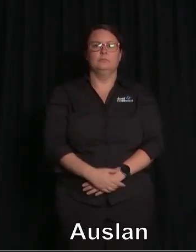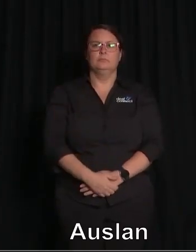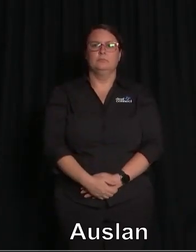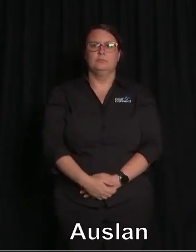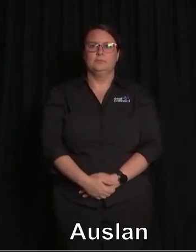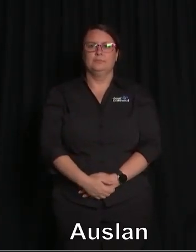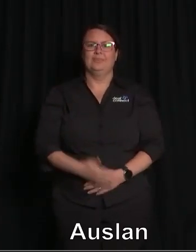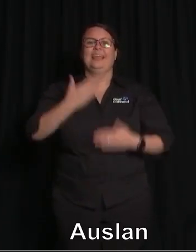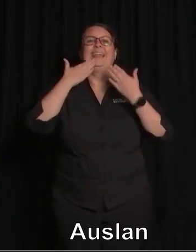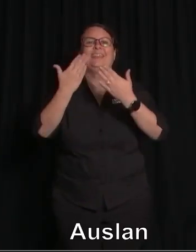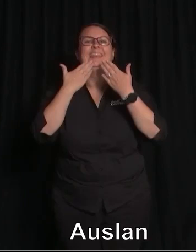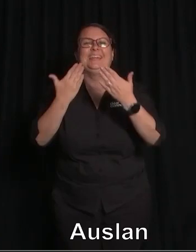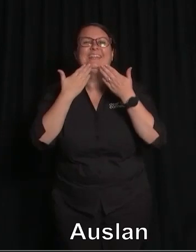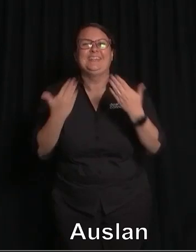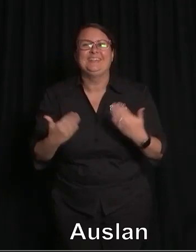drop it.